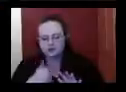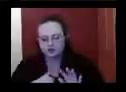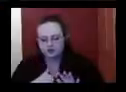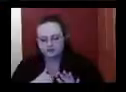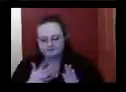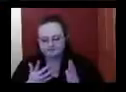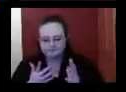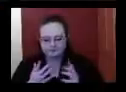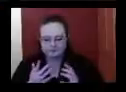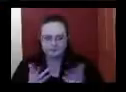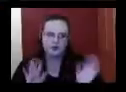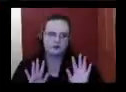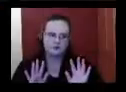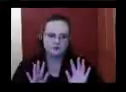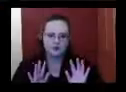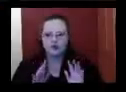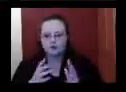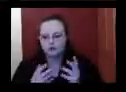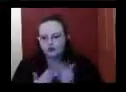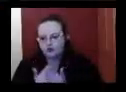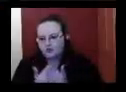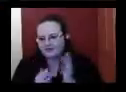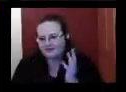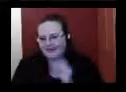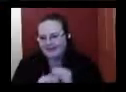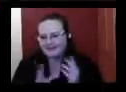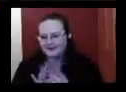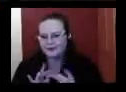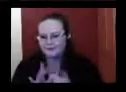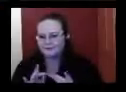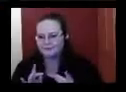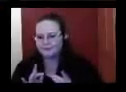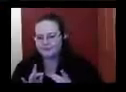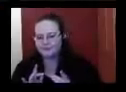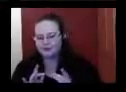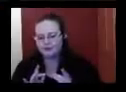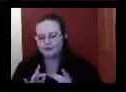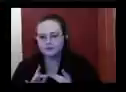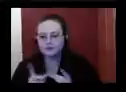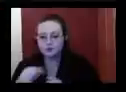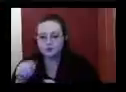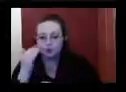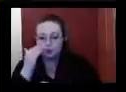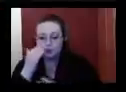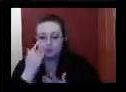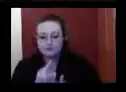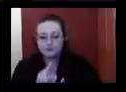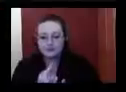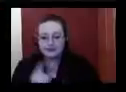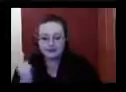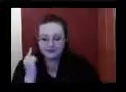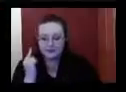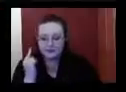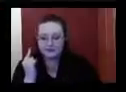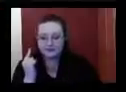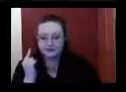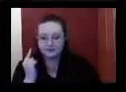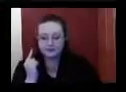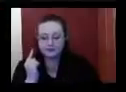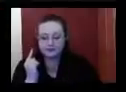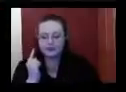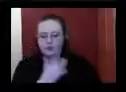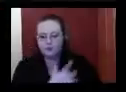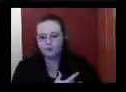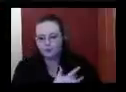a late or relatively new addition. People would be aware that last week the province did